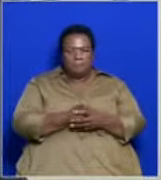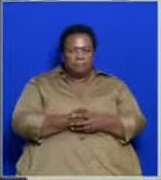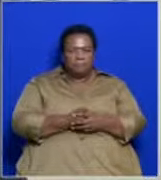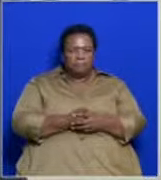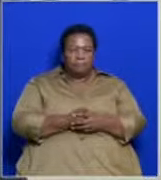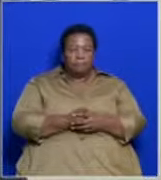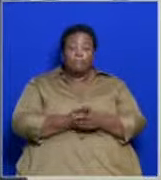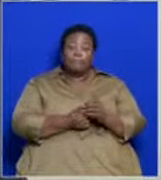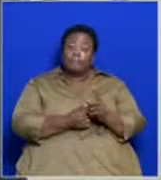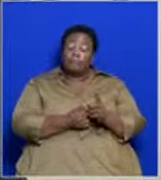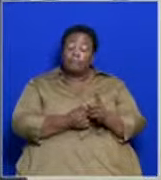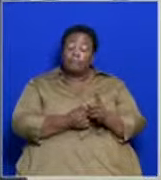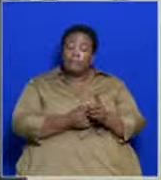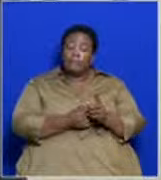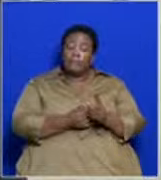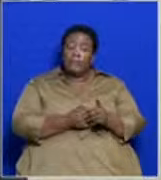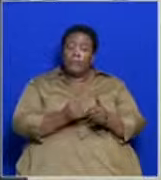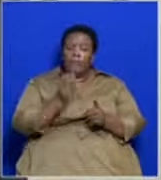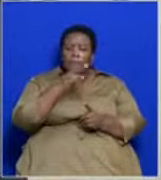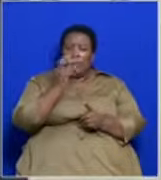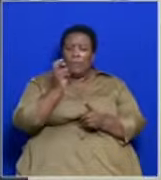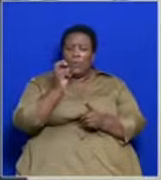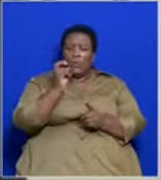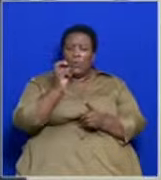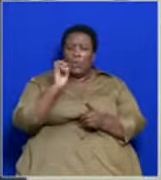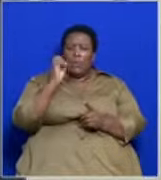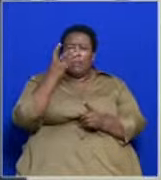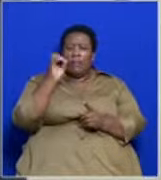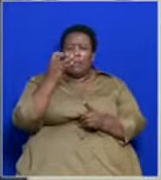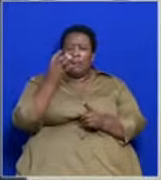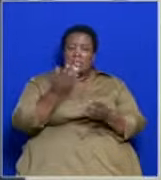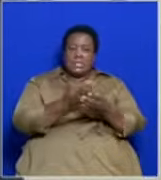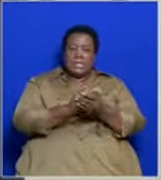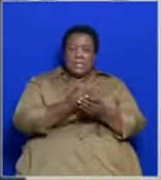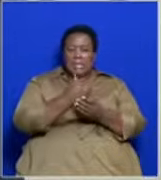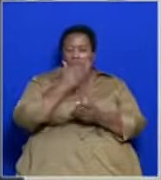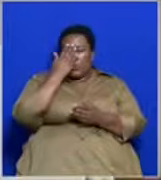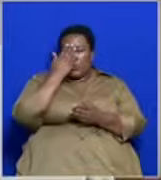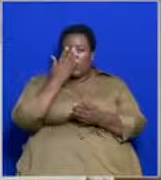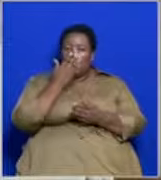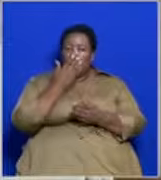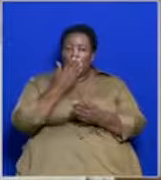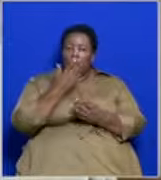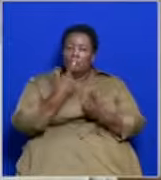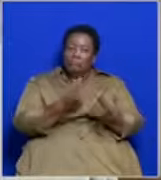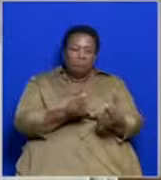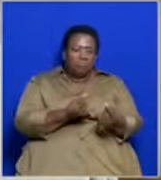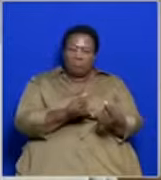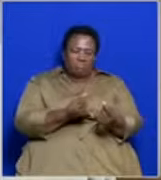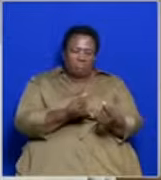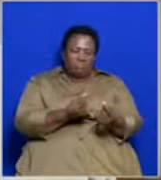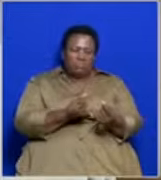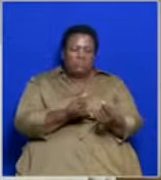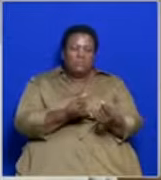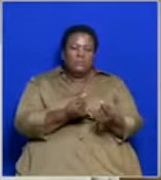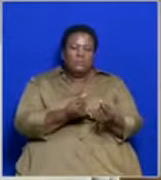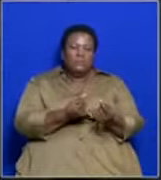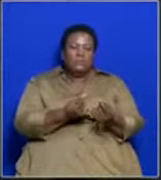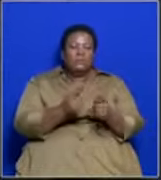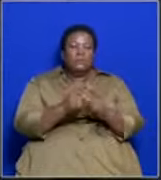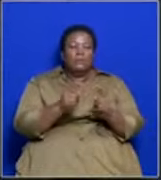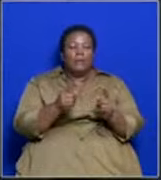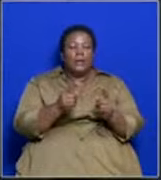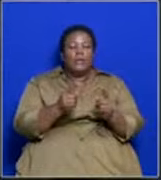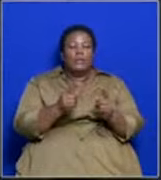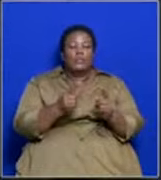blue lights case, I know you didn't deal with it, but we got the report. We've seen